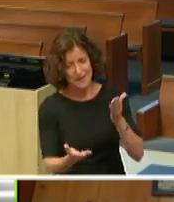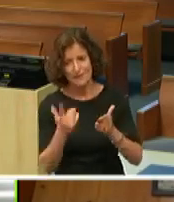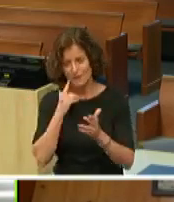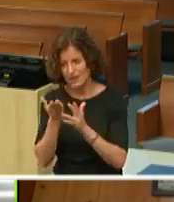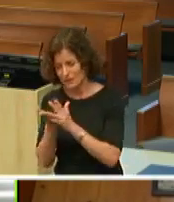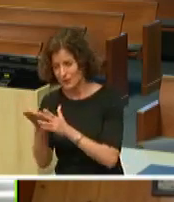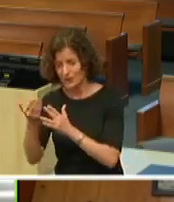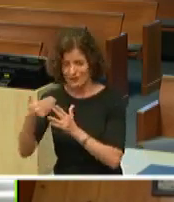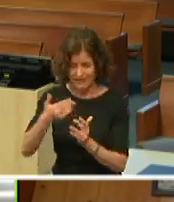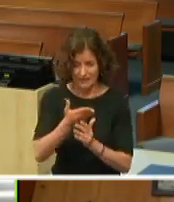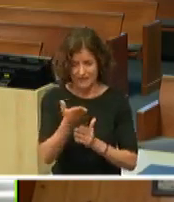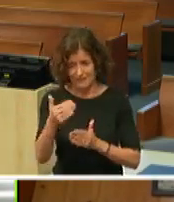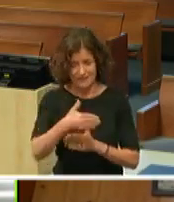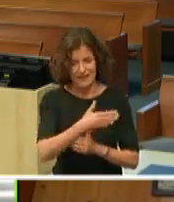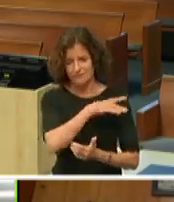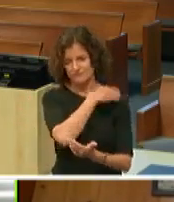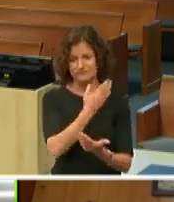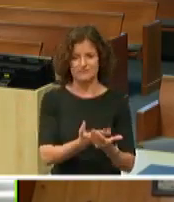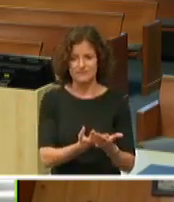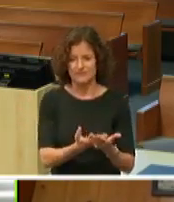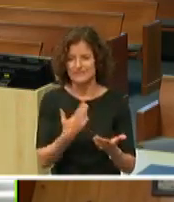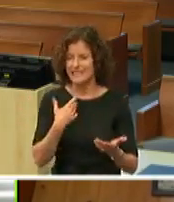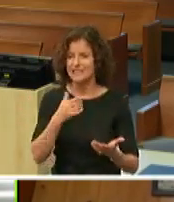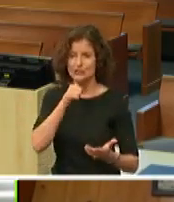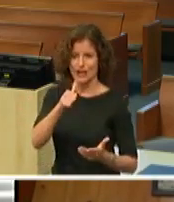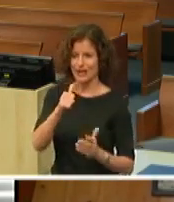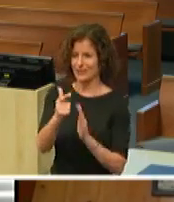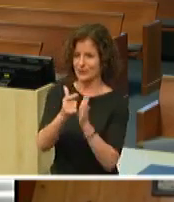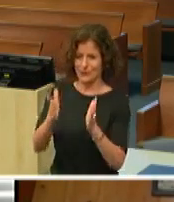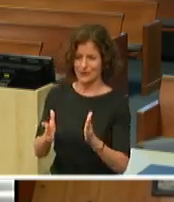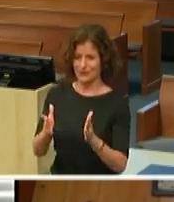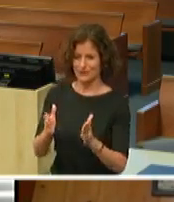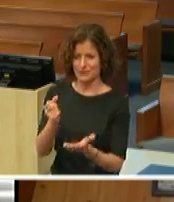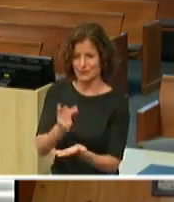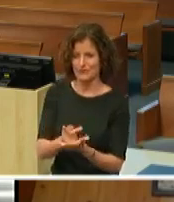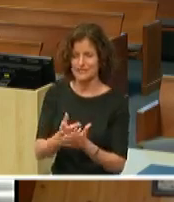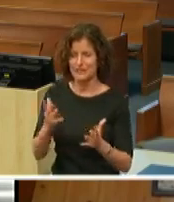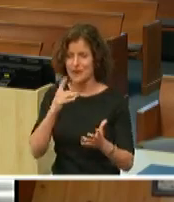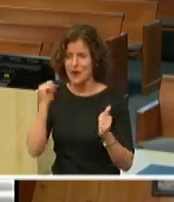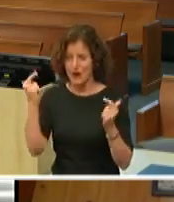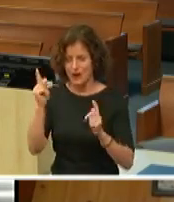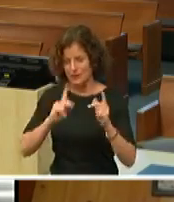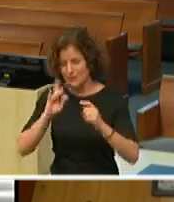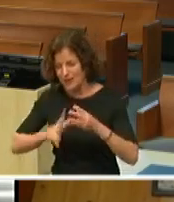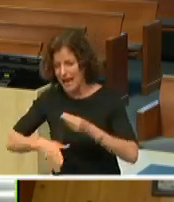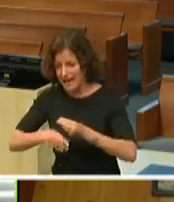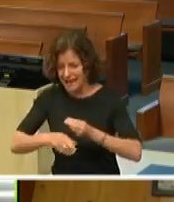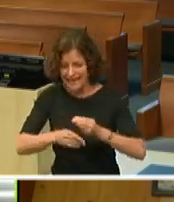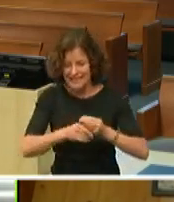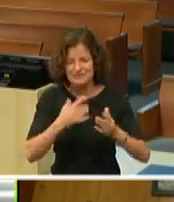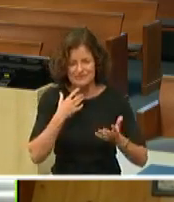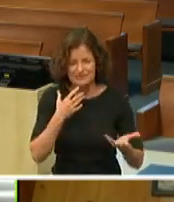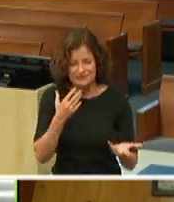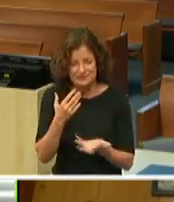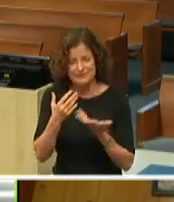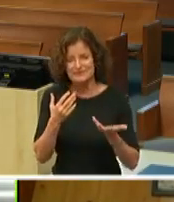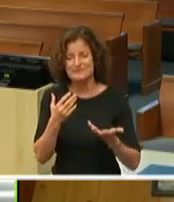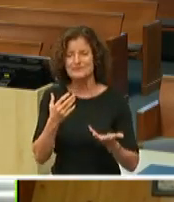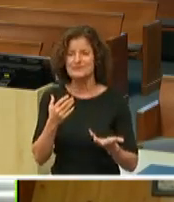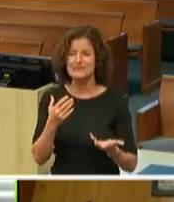number of iterations and a number of non-lawyers. Well, everybody added their 2 cents to it. Well, they added